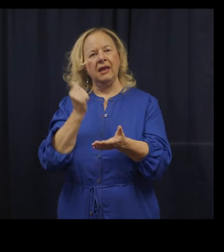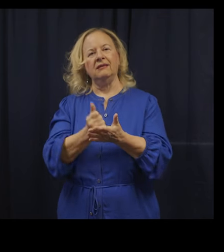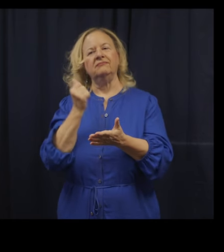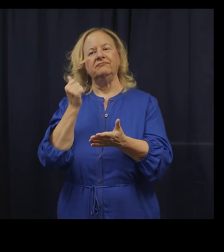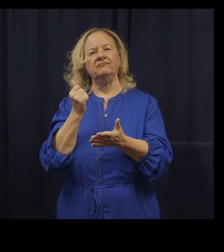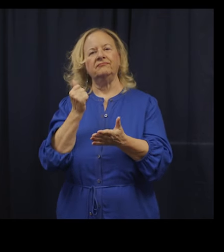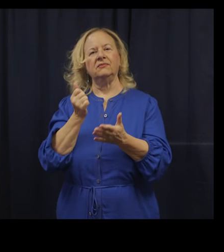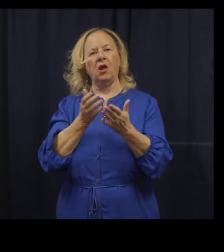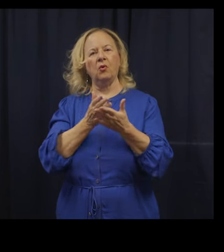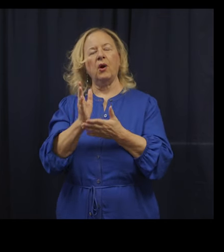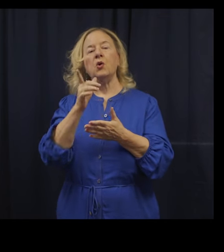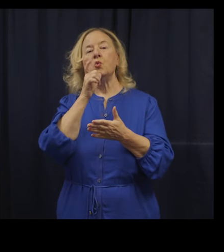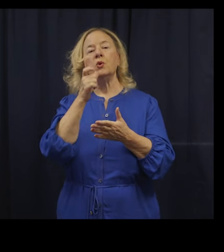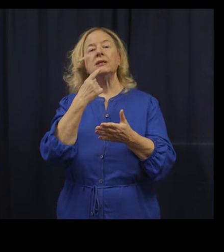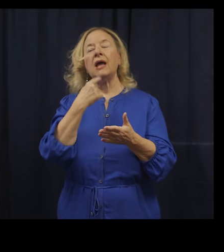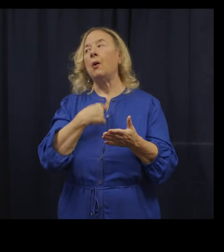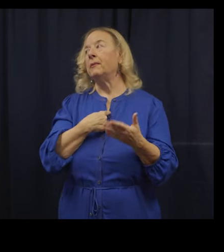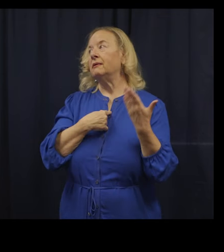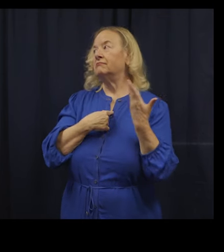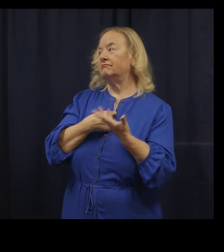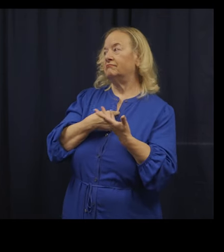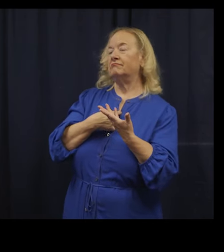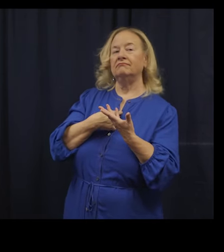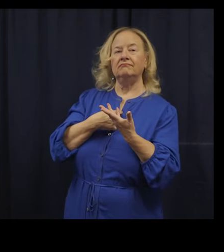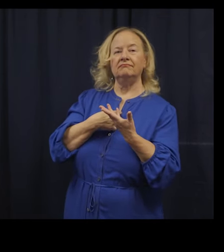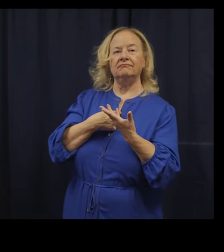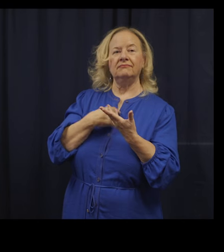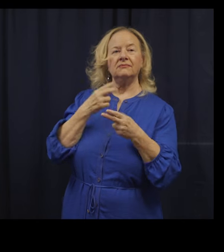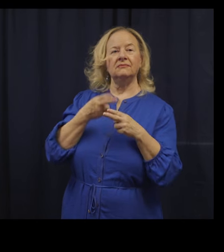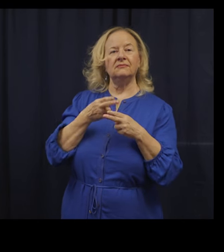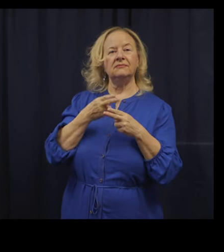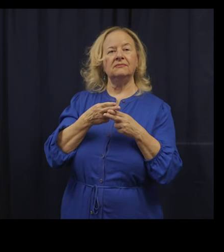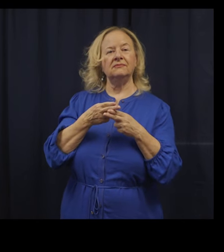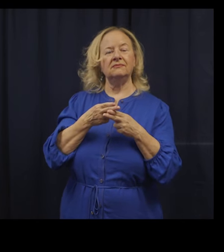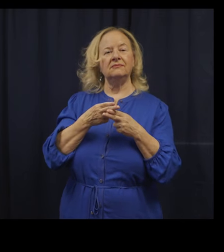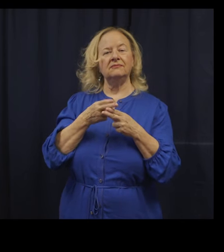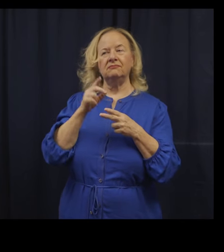Amen. All right. Who can tell me what that says on the screen?